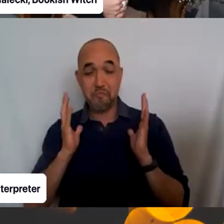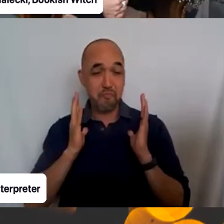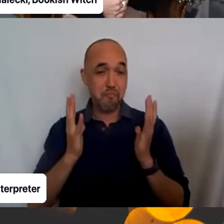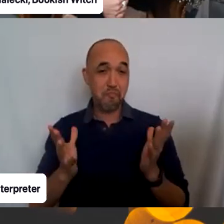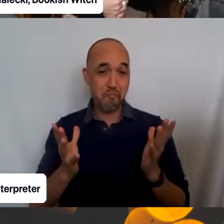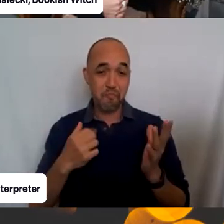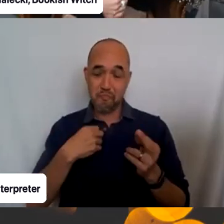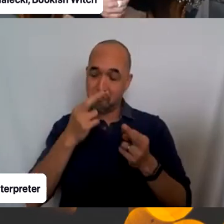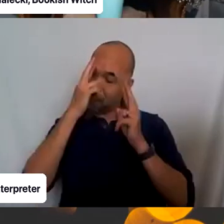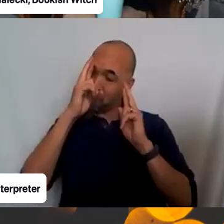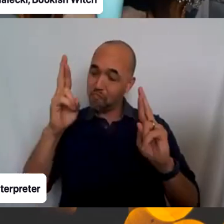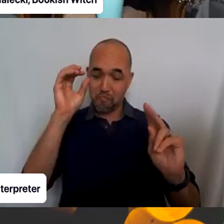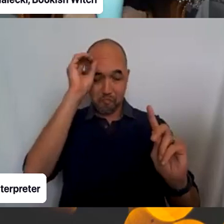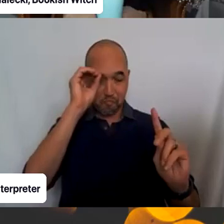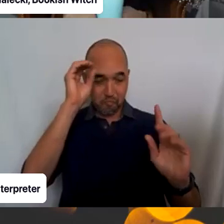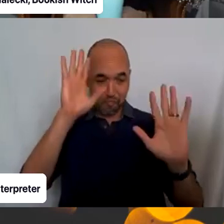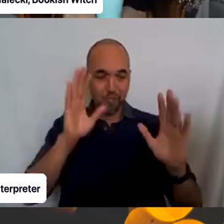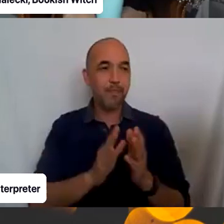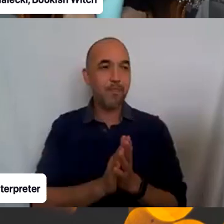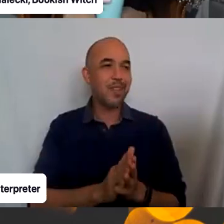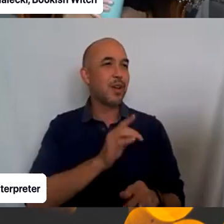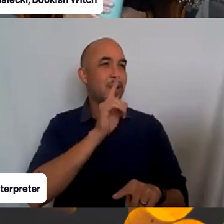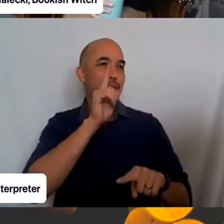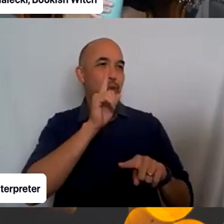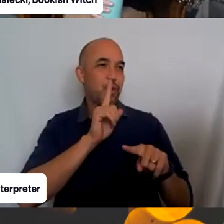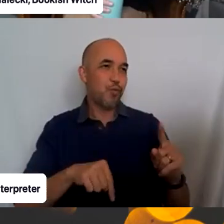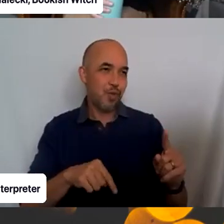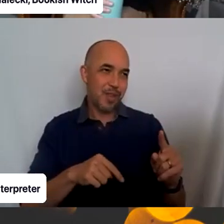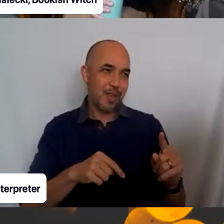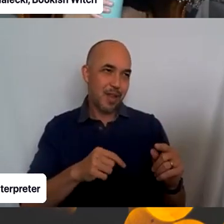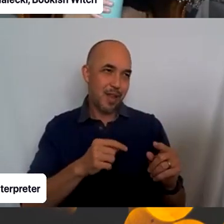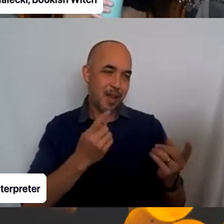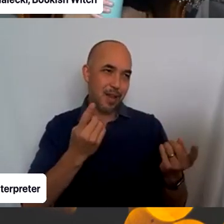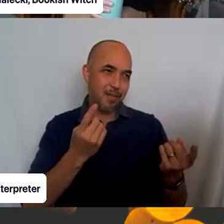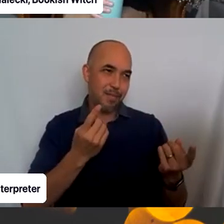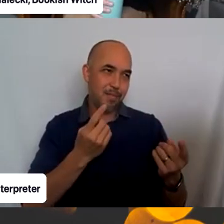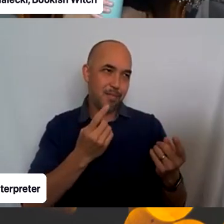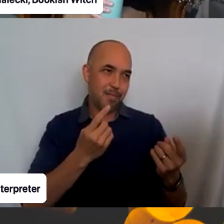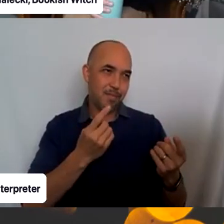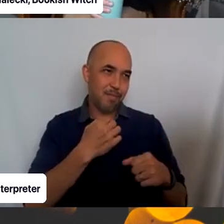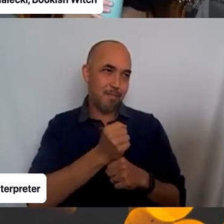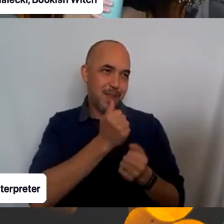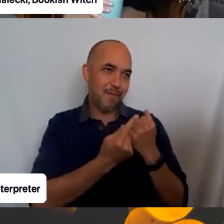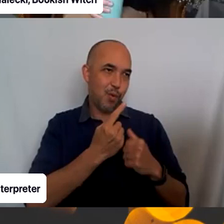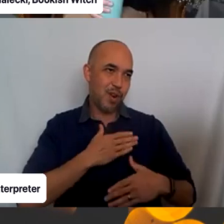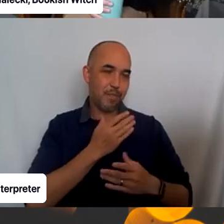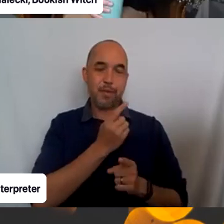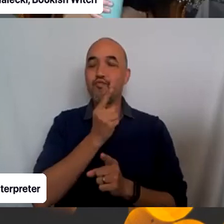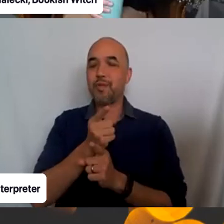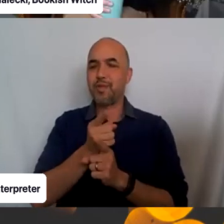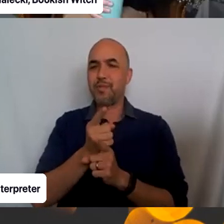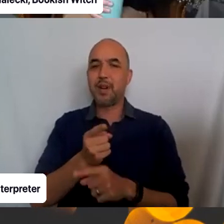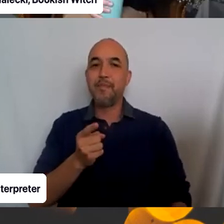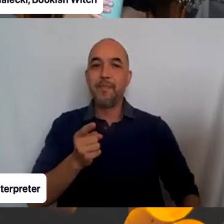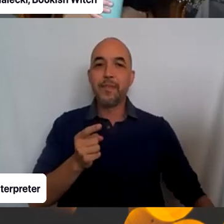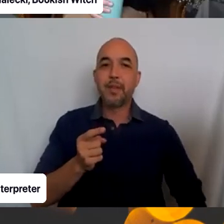I respect people's opinions. Yeah, you can't please everybody. No, definitely not. Definitely not. So yeah, it was fun to come up with them. And I always joke